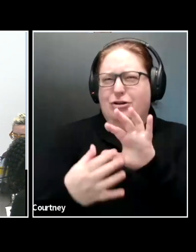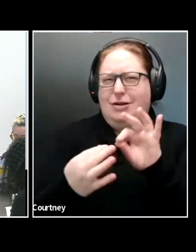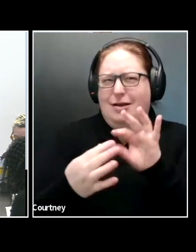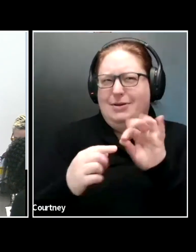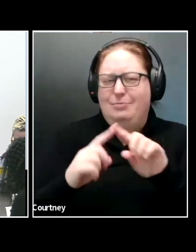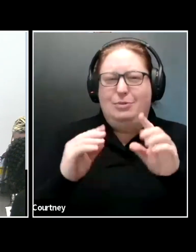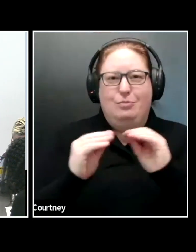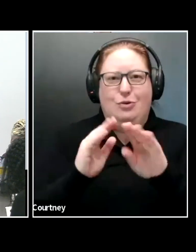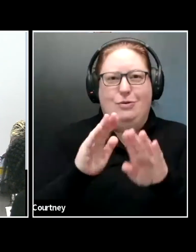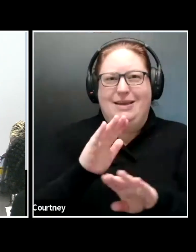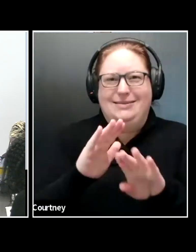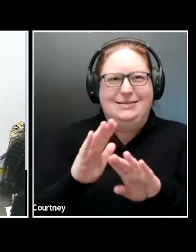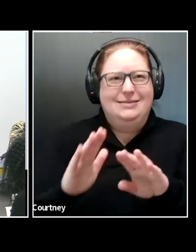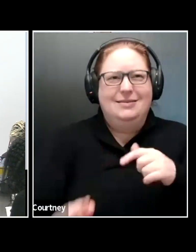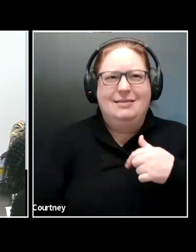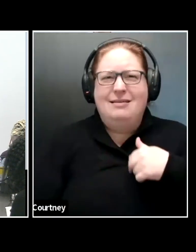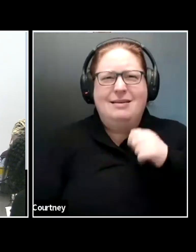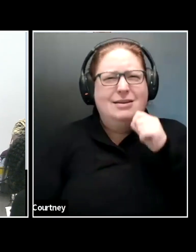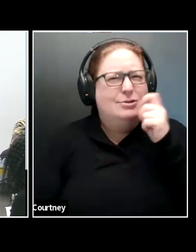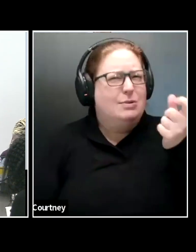don't understand these maps.